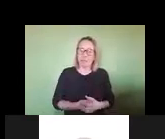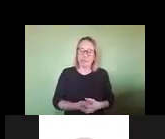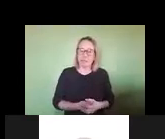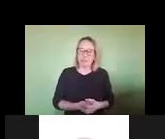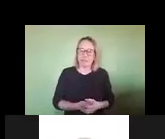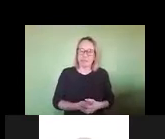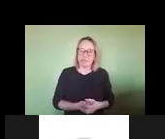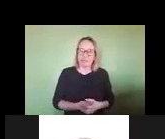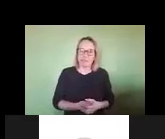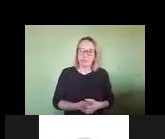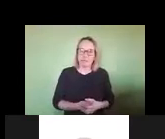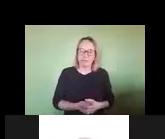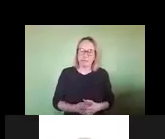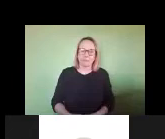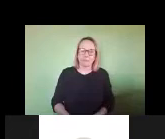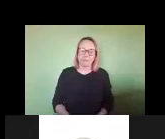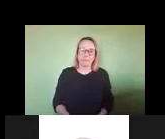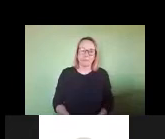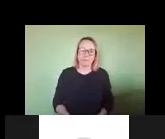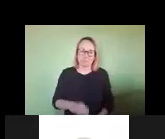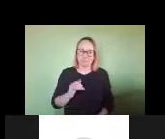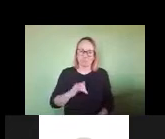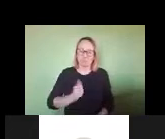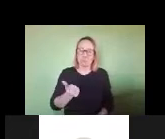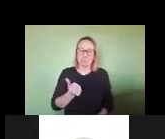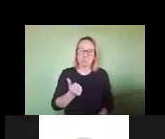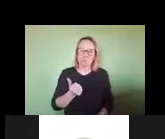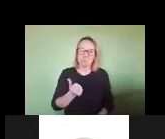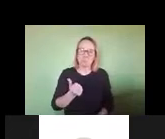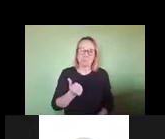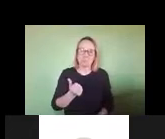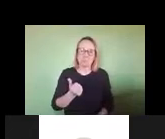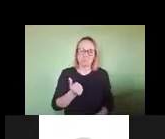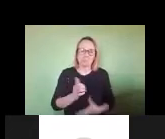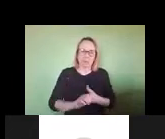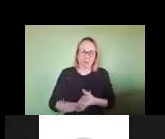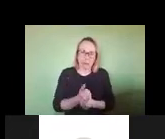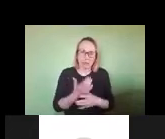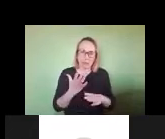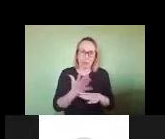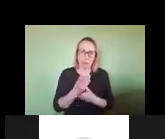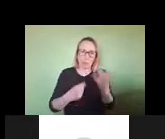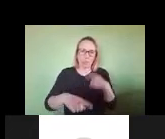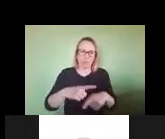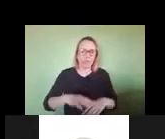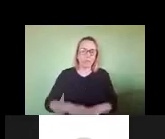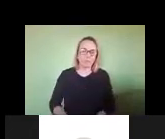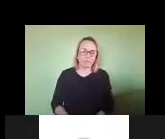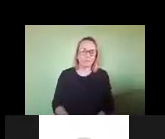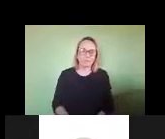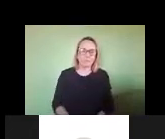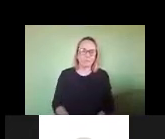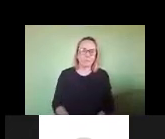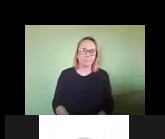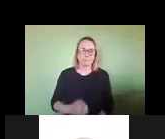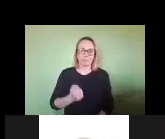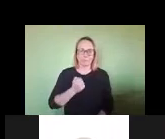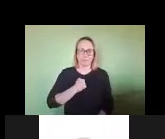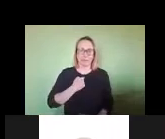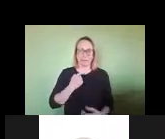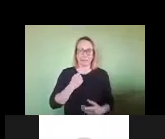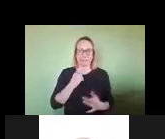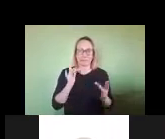was it was just a complete pleasure running the projects for you. And this is my contact